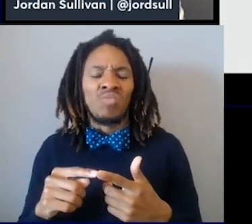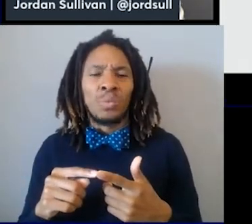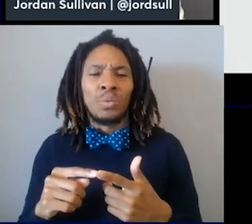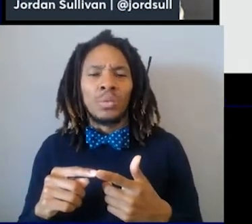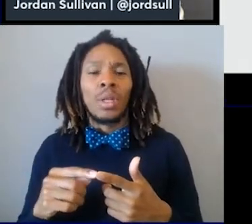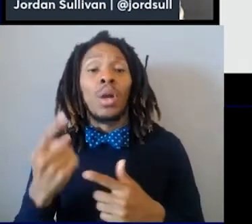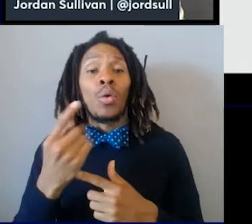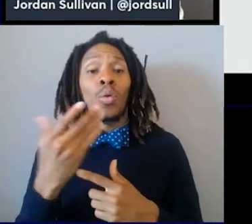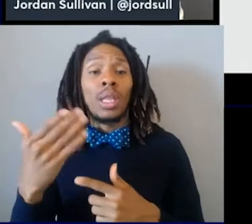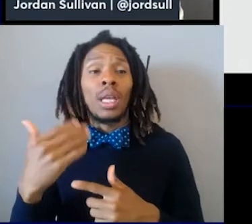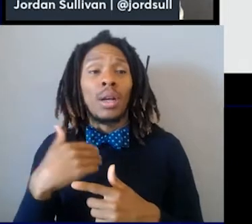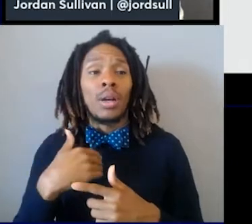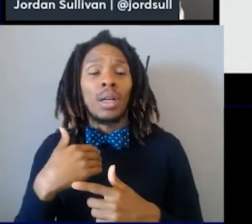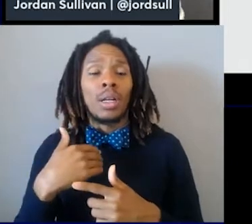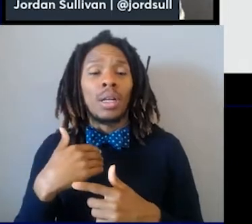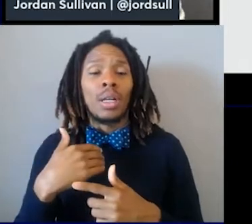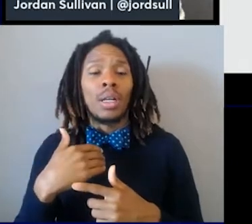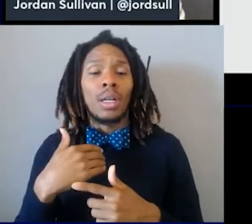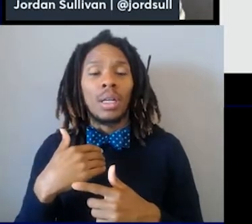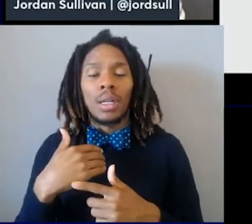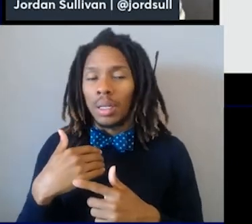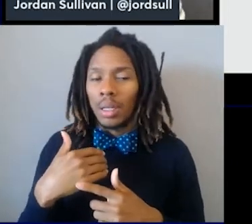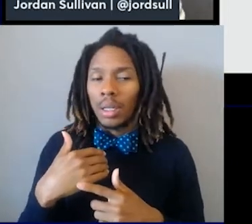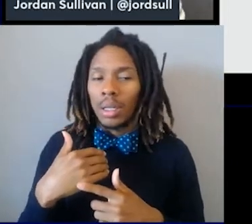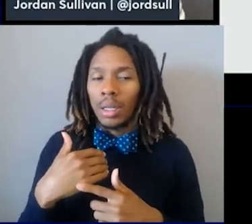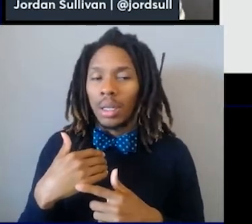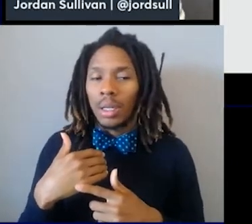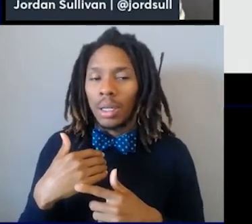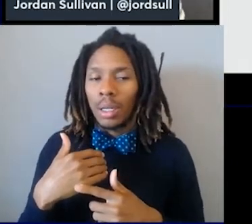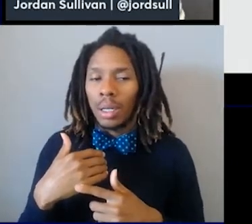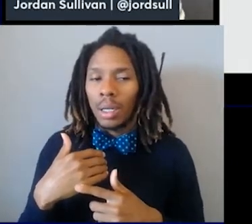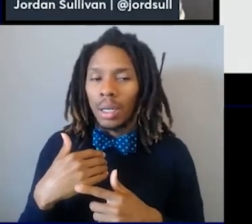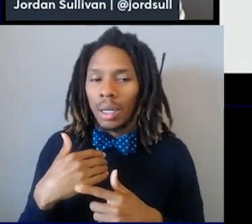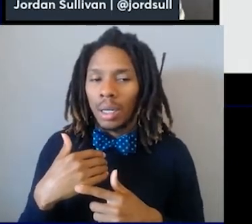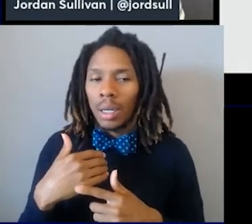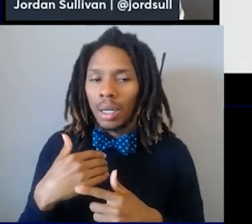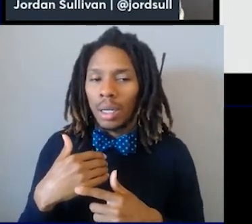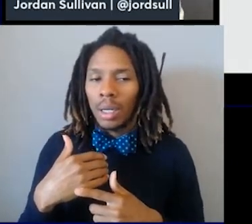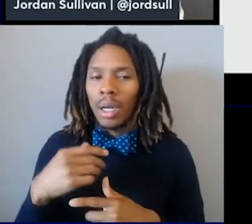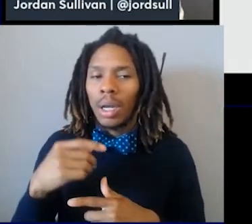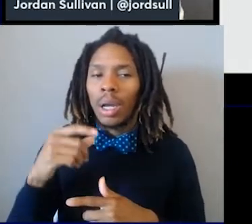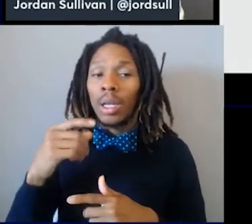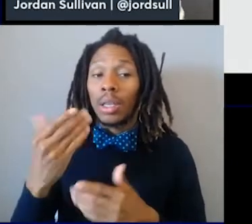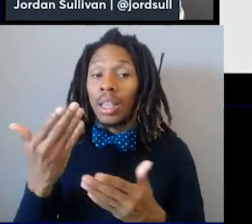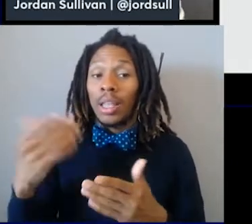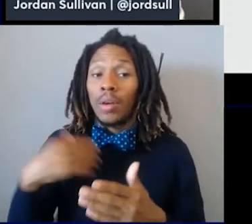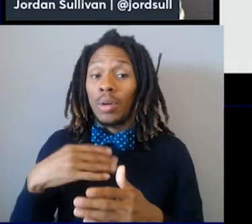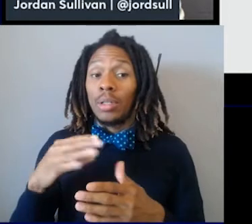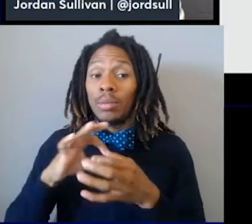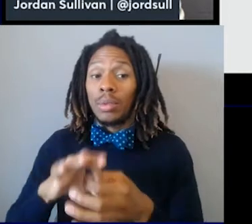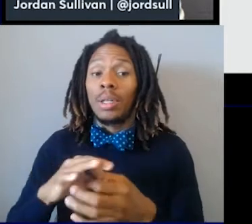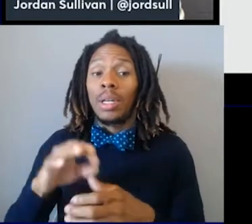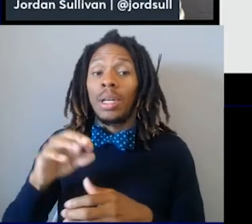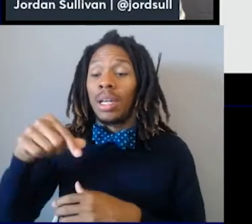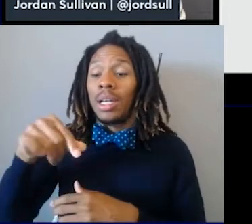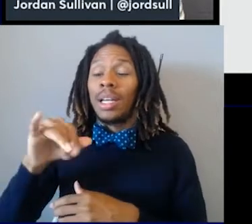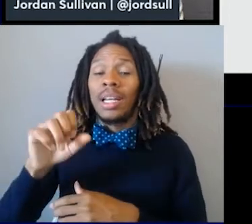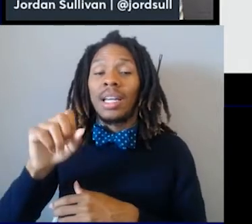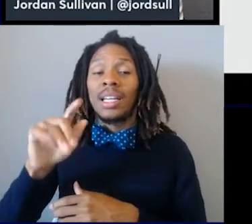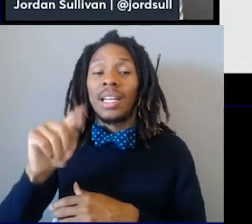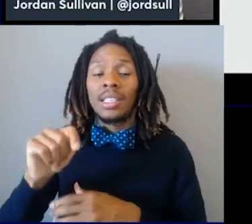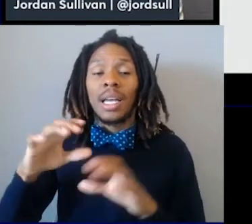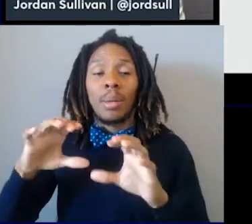need to also import is the class package that we're talking about today, which is Qiskit Braket provider. It allows you to